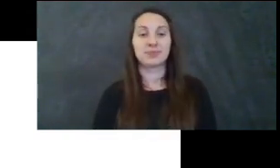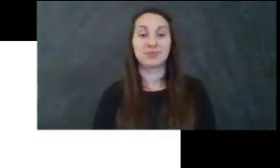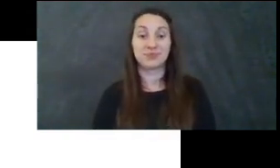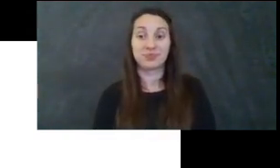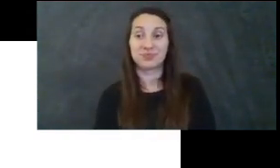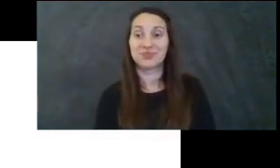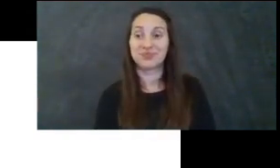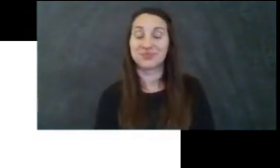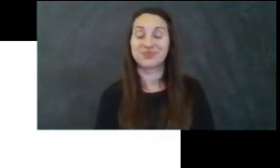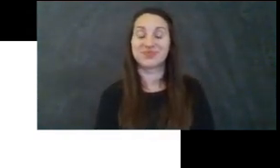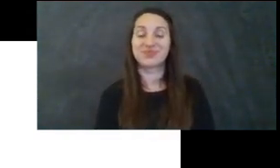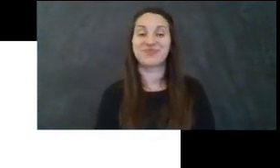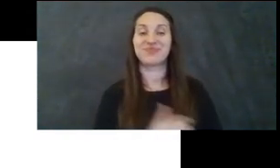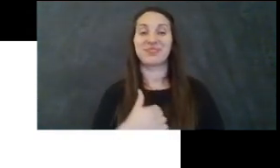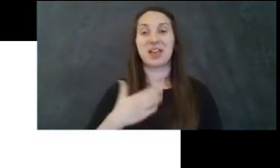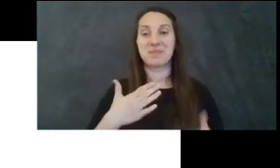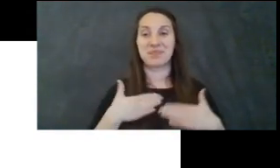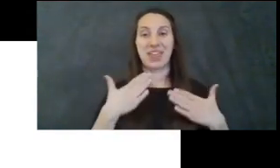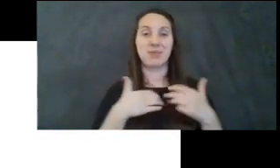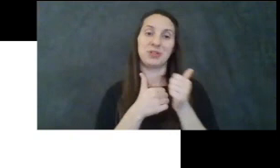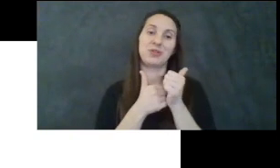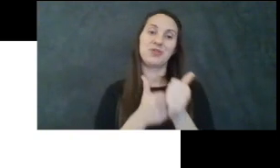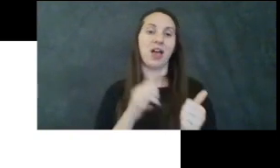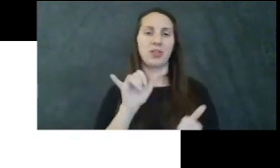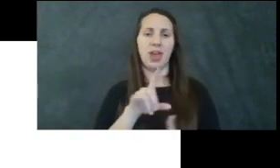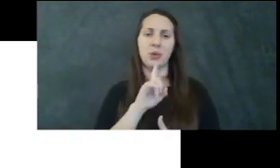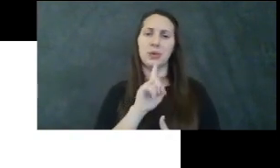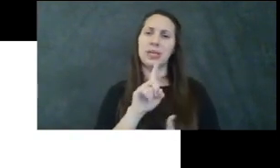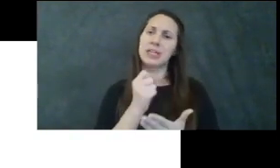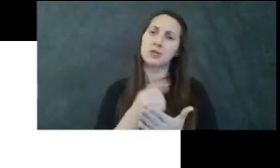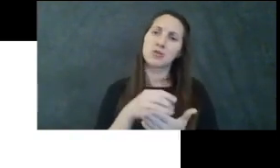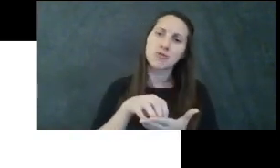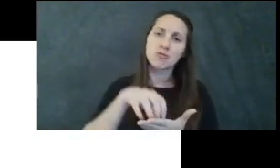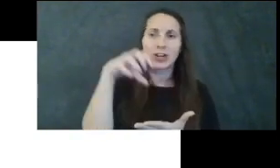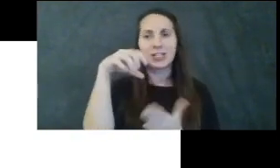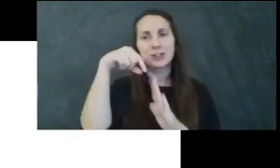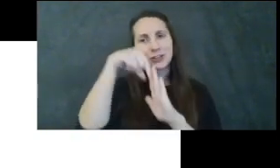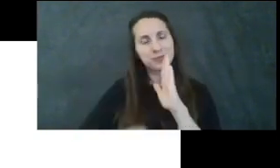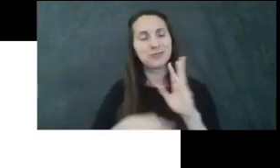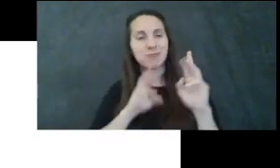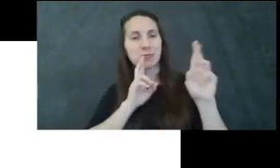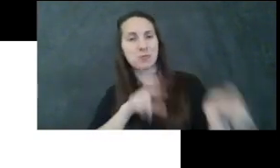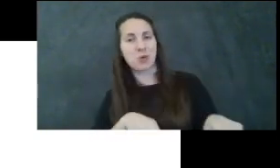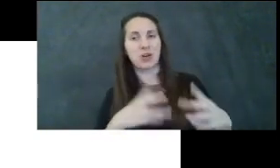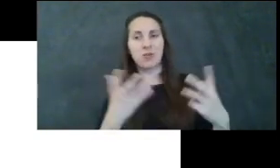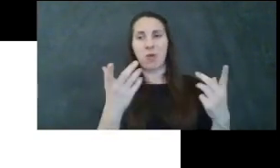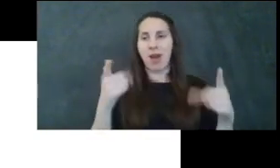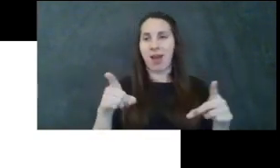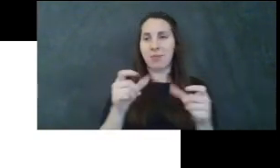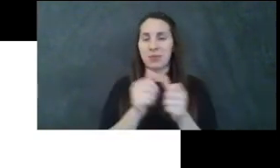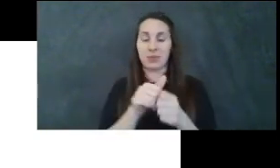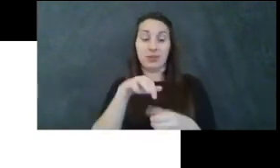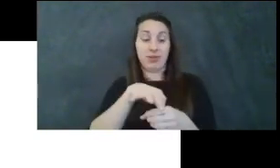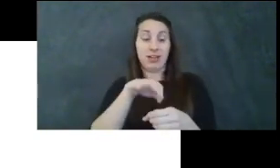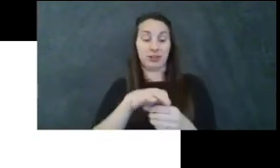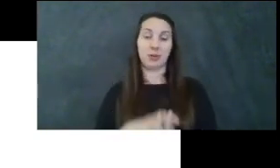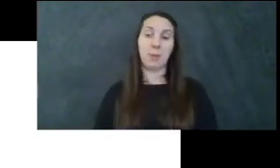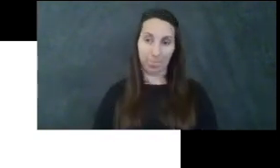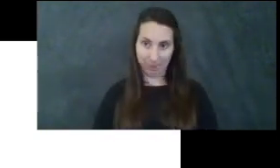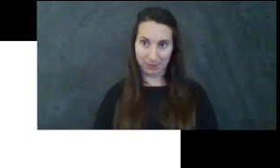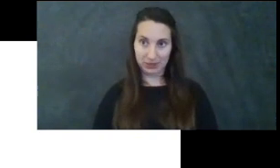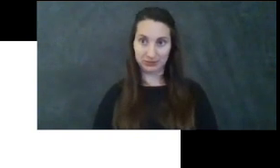happy to follow that rich report on what happened in the election. You know,